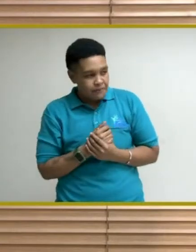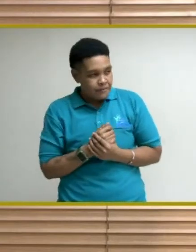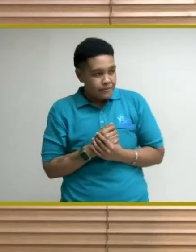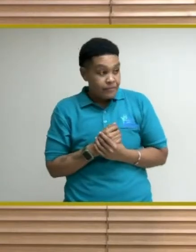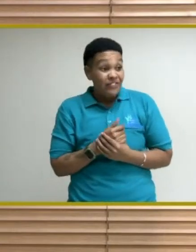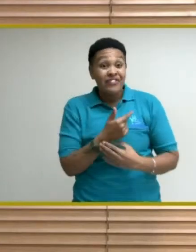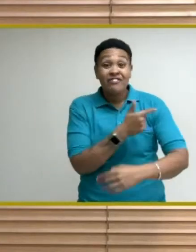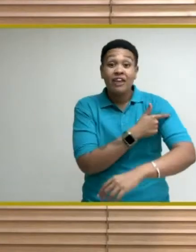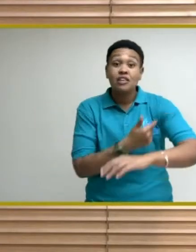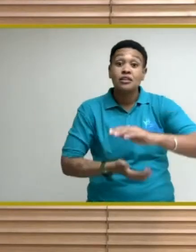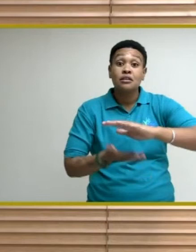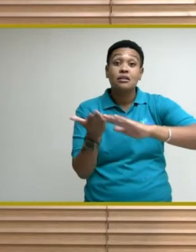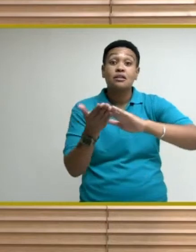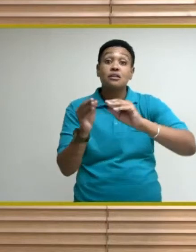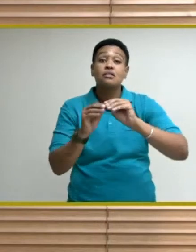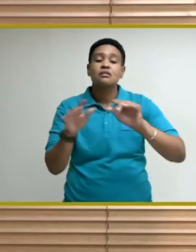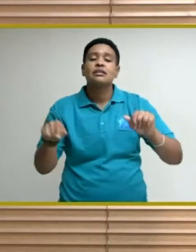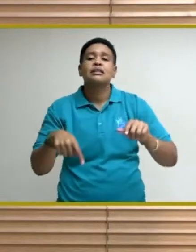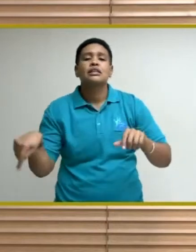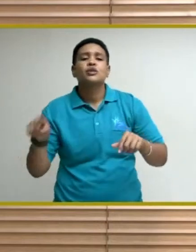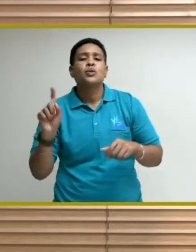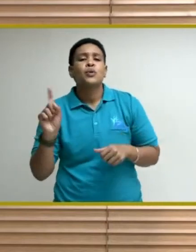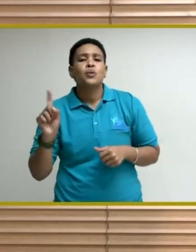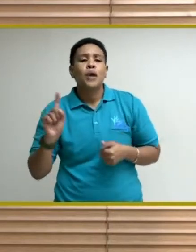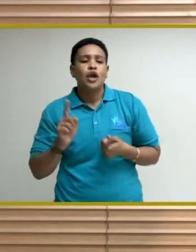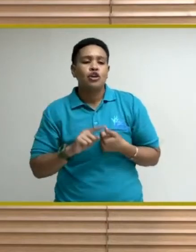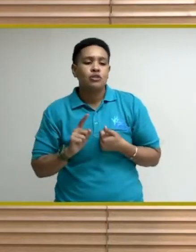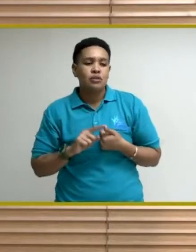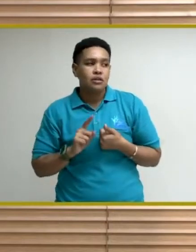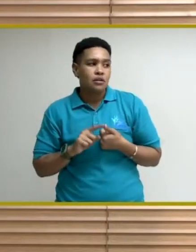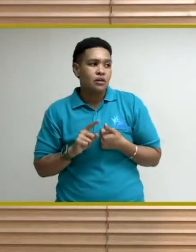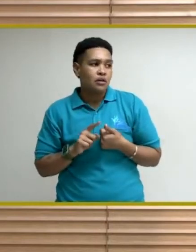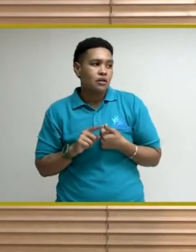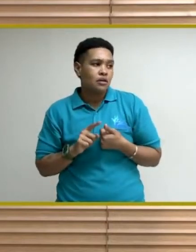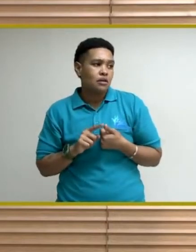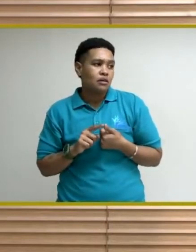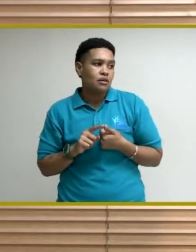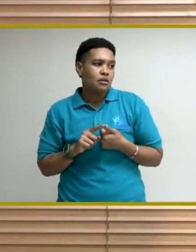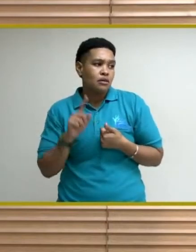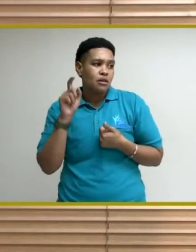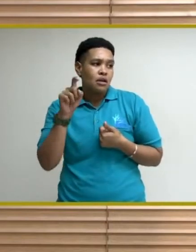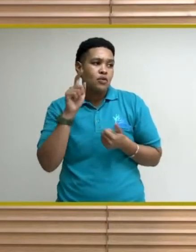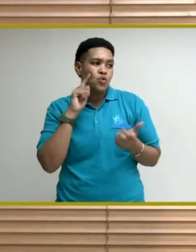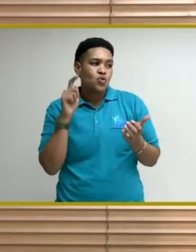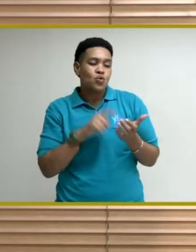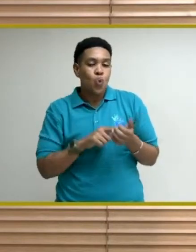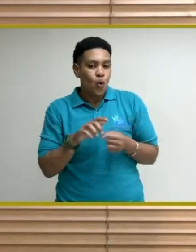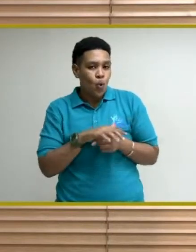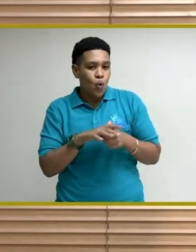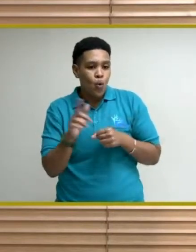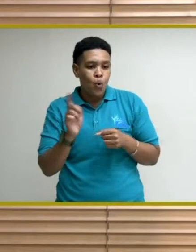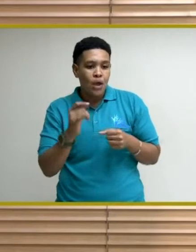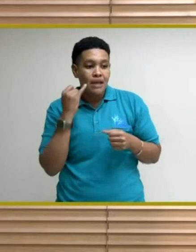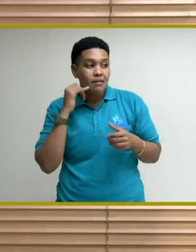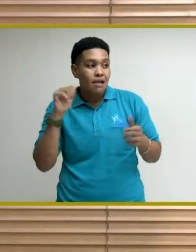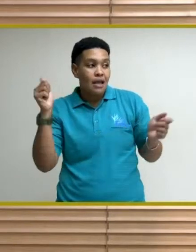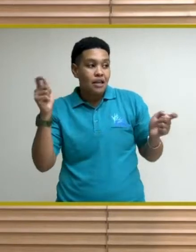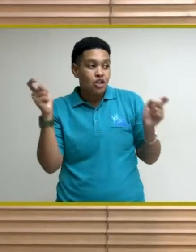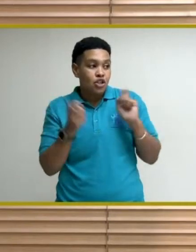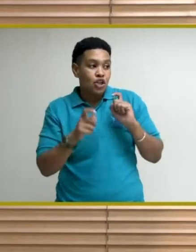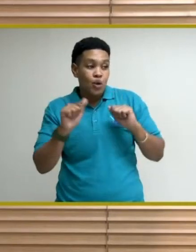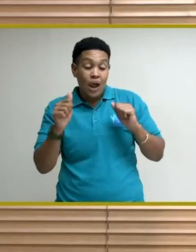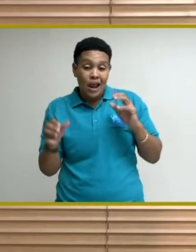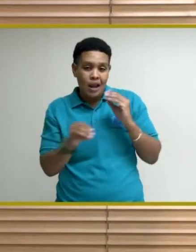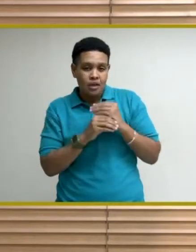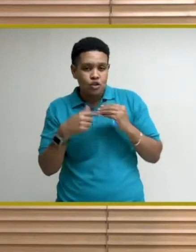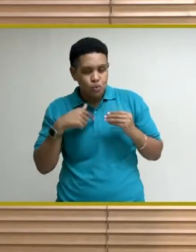Vaccination continues island-wide this week at the following blitz sites. And we ask you to take note of this. If there are any changes or any additions,